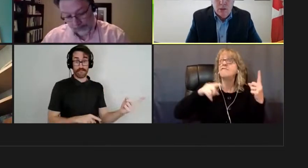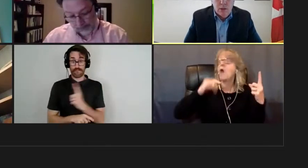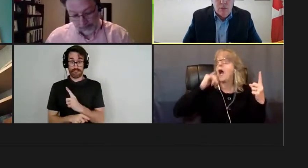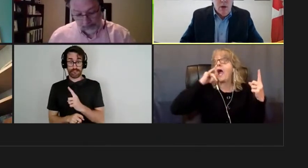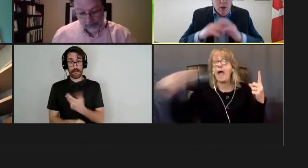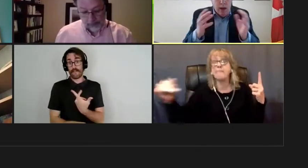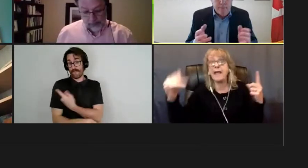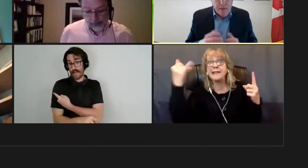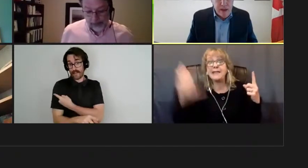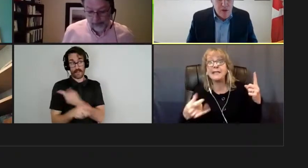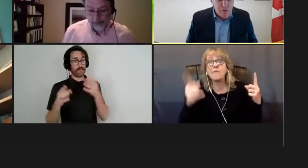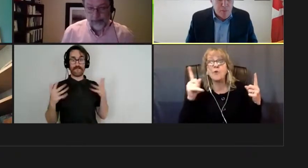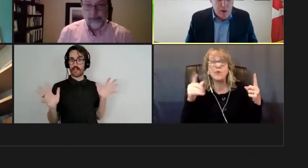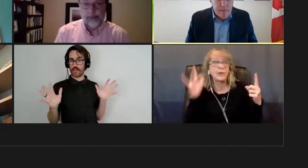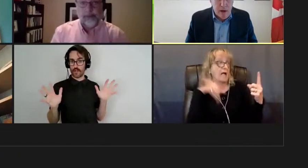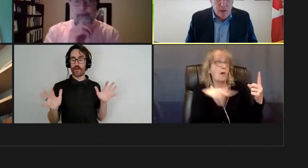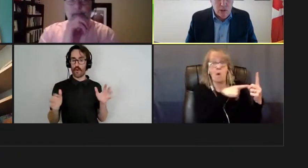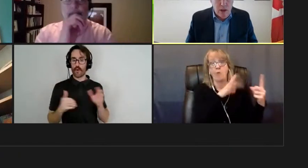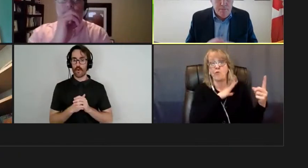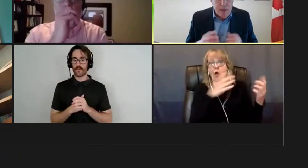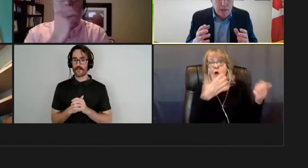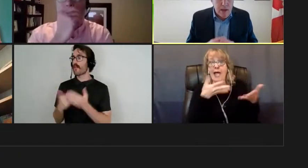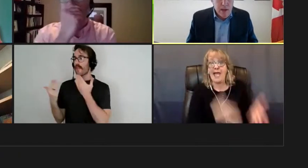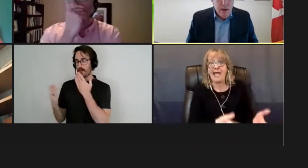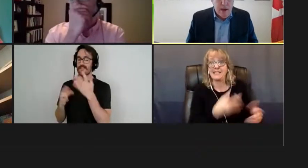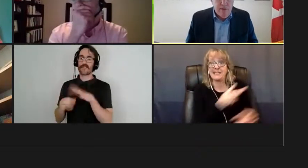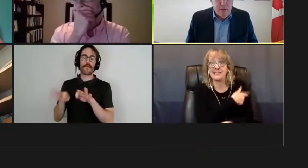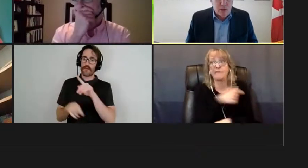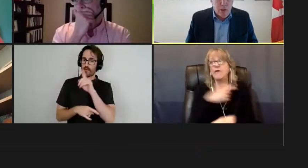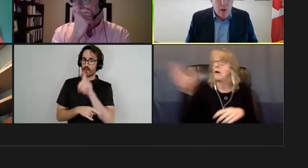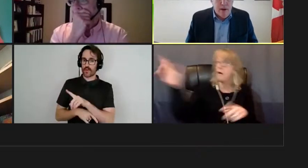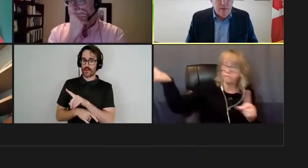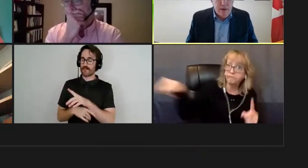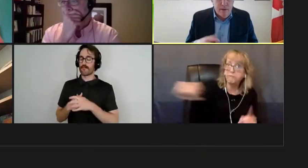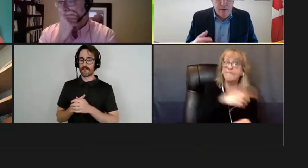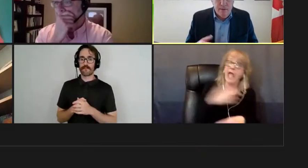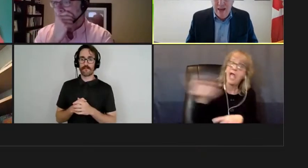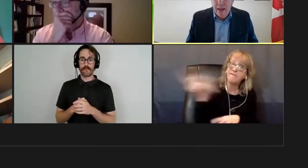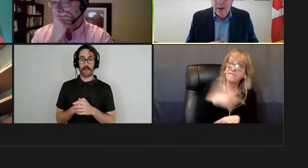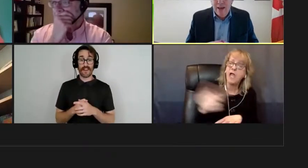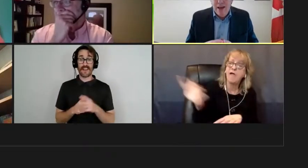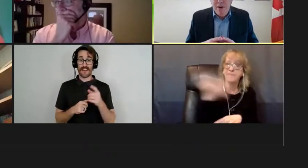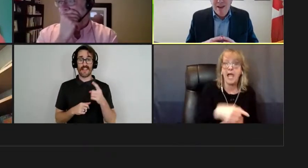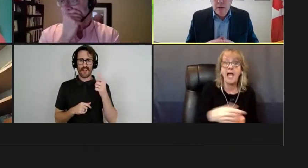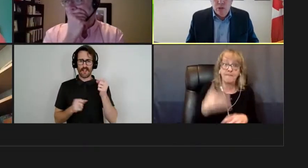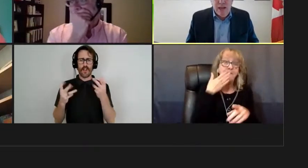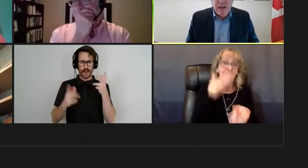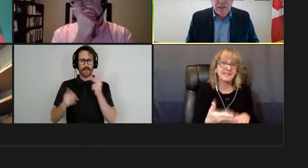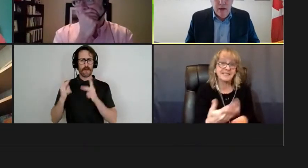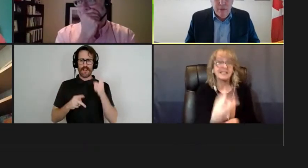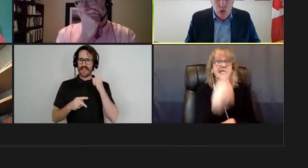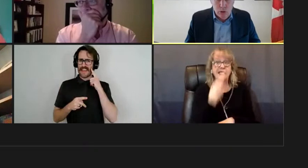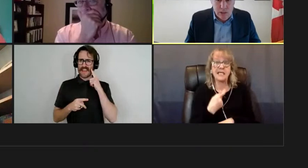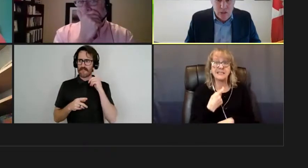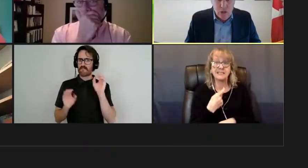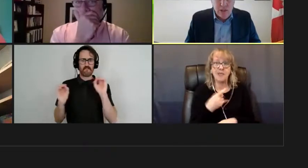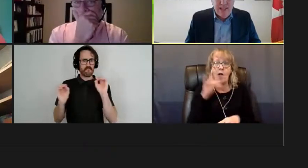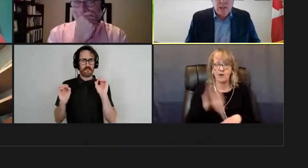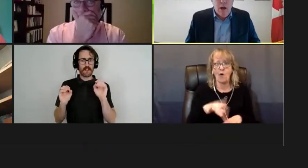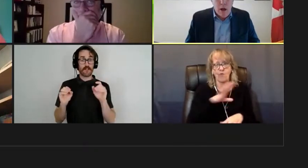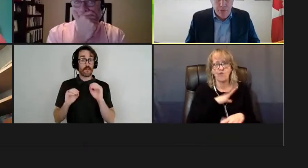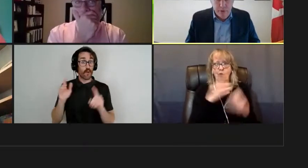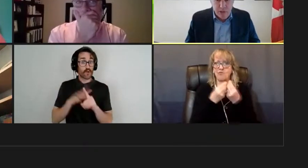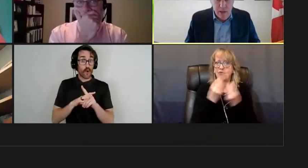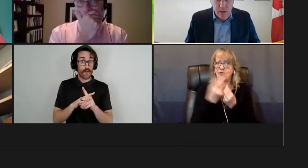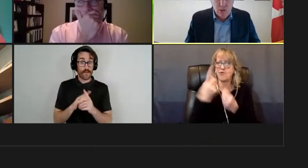lost. So thank you for bringing that question up, because I think there's a lot of that. And my understanding is in other jurisdictions, that's